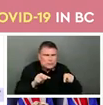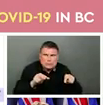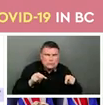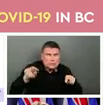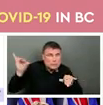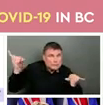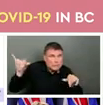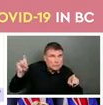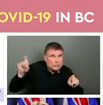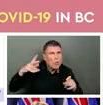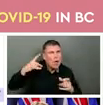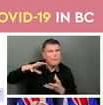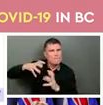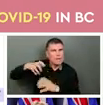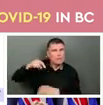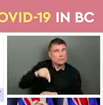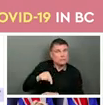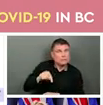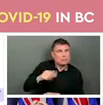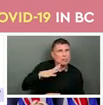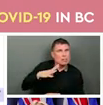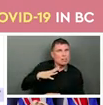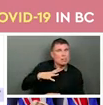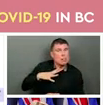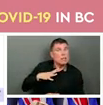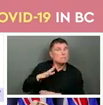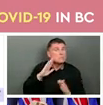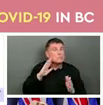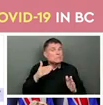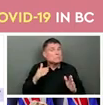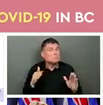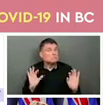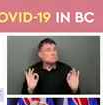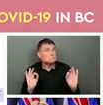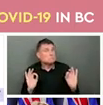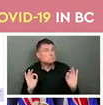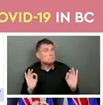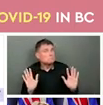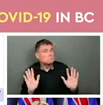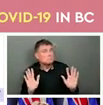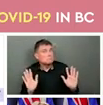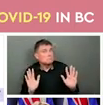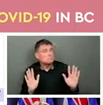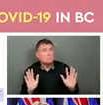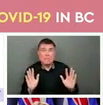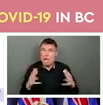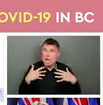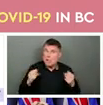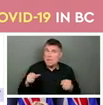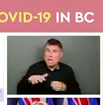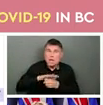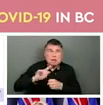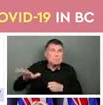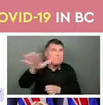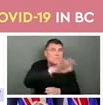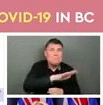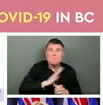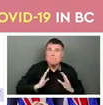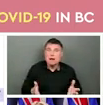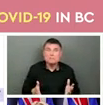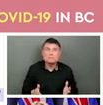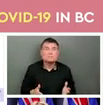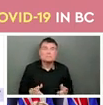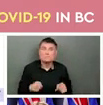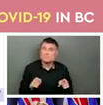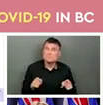we can see across the board, the variants of concern make up about 80%, the vast majority